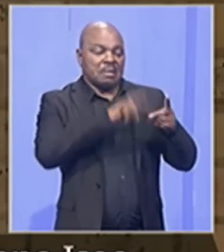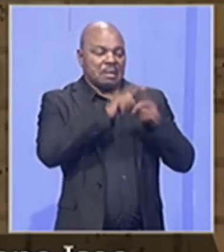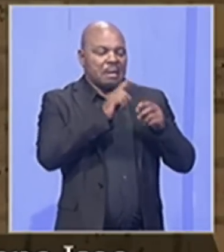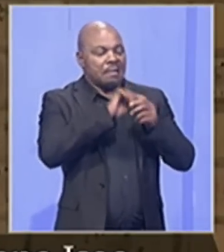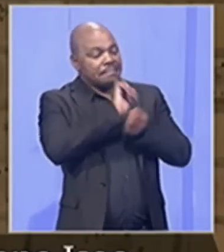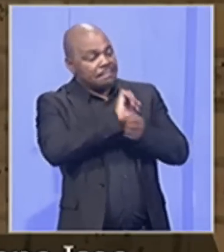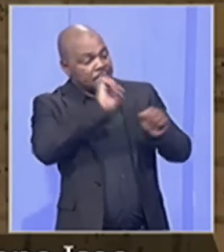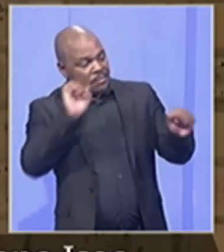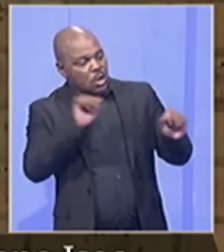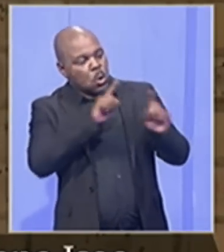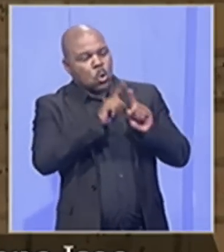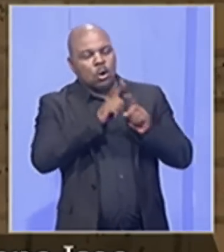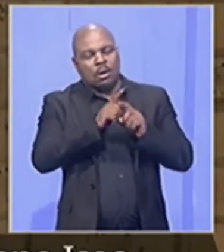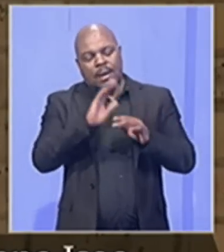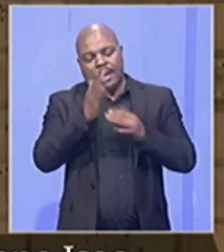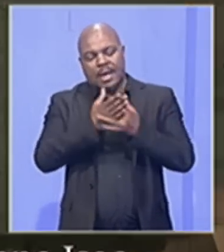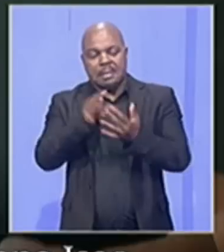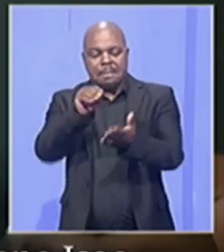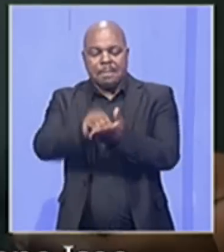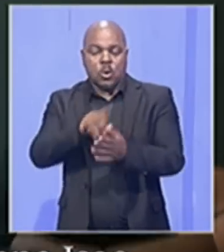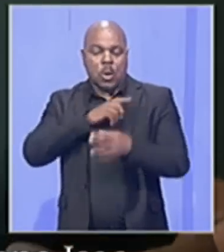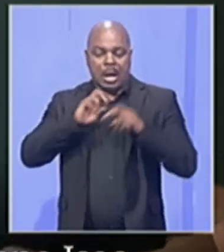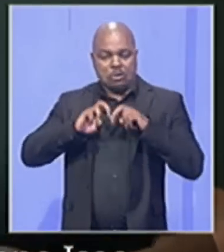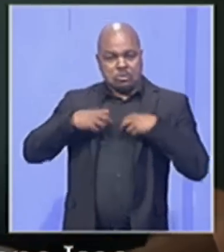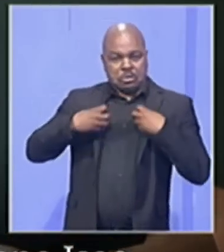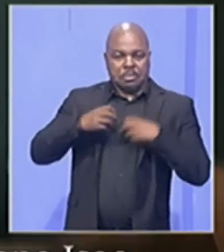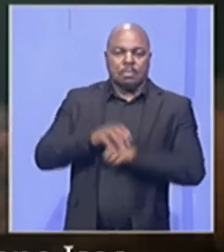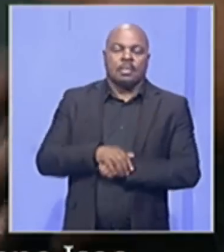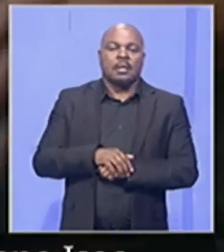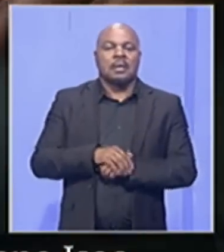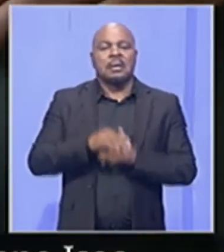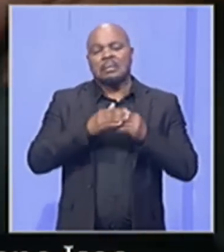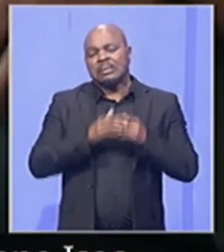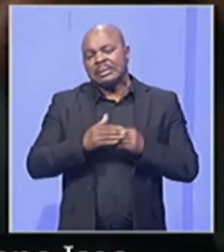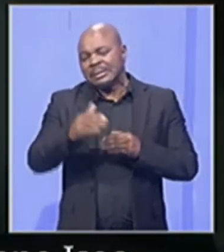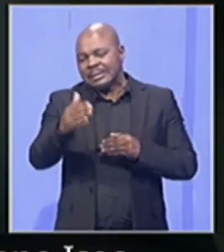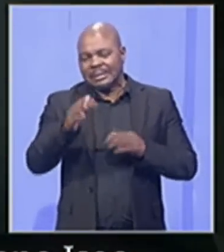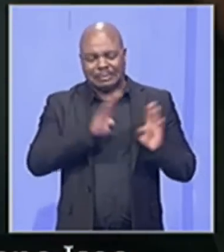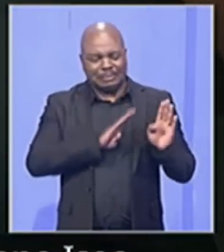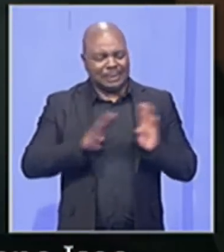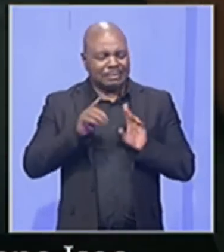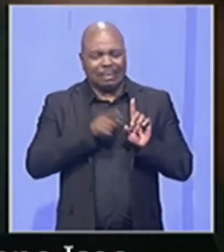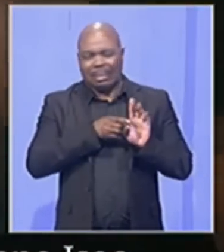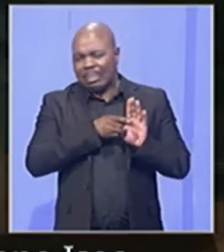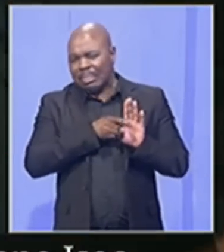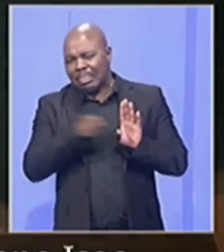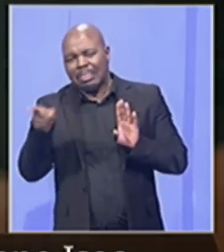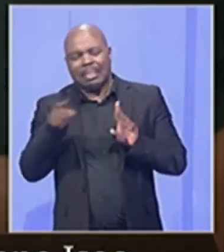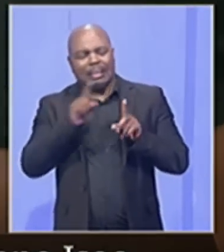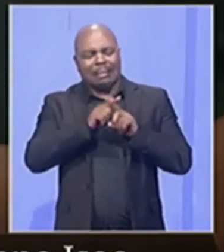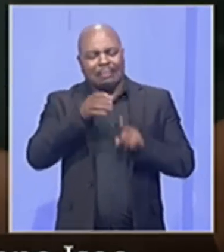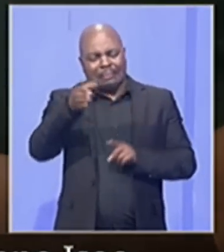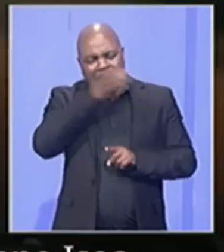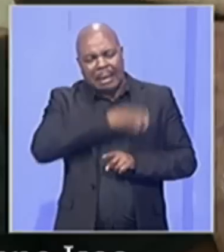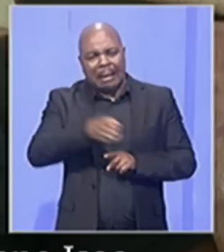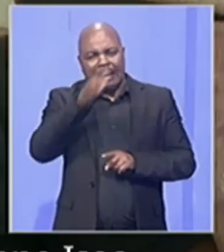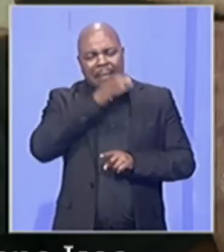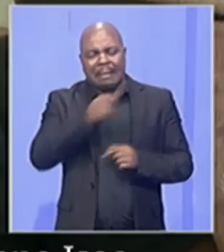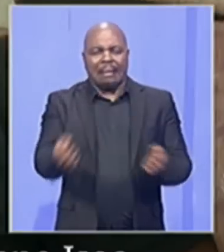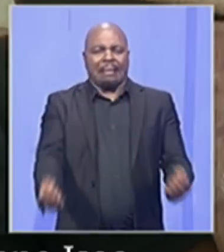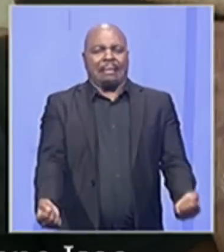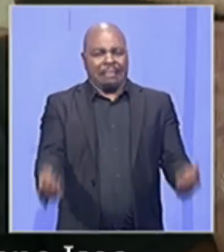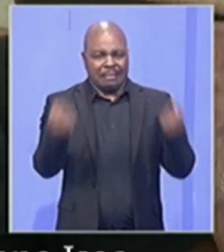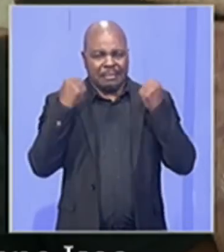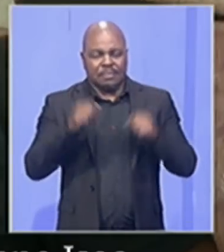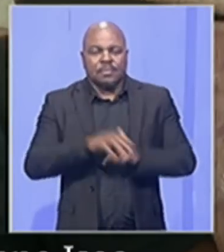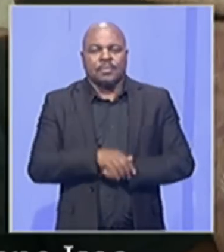bega molato wa petelelo. Morago ga ka kgona go itshwara, mme a simolola go nwa nnotagi phetelela. I didn't get